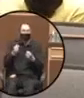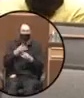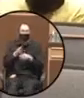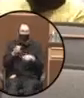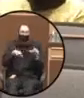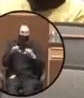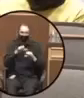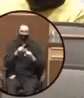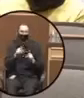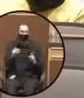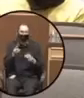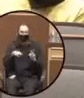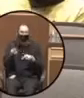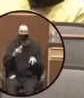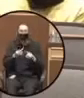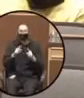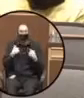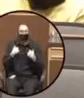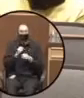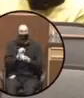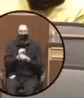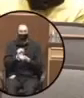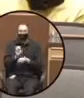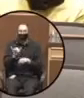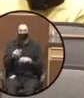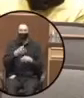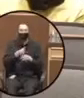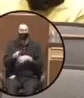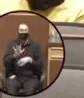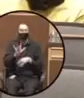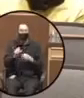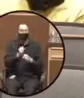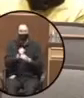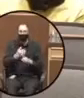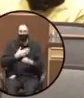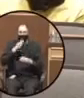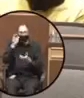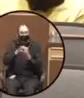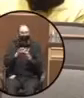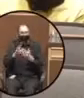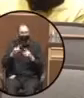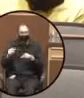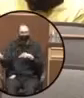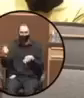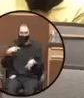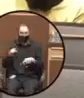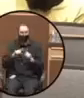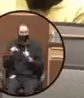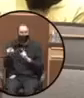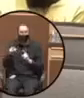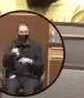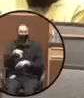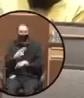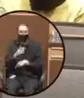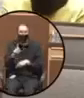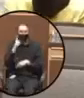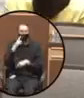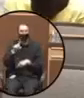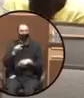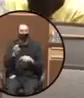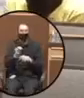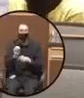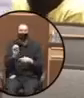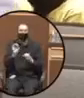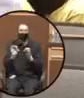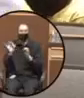in the health and fitness industry for over 25 years. My husband could not be here today. He is a PhD in molecular and developmental biology